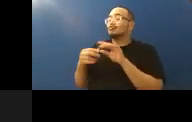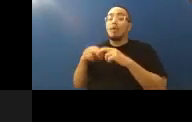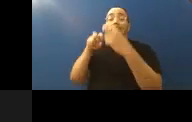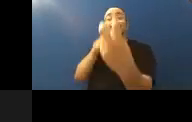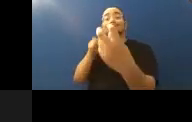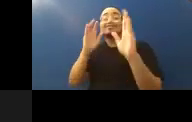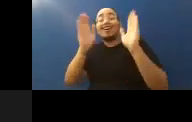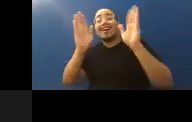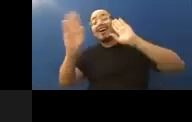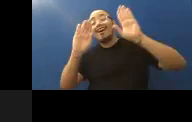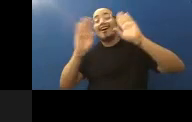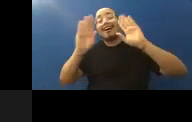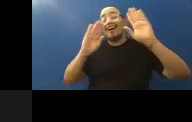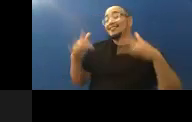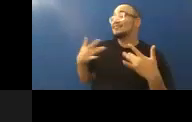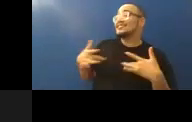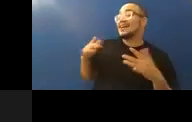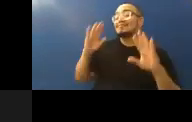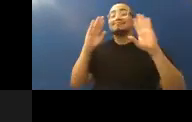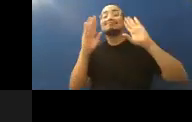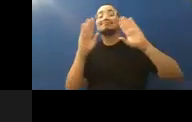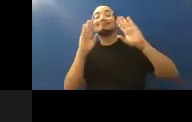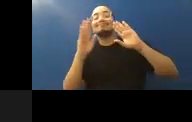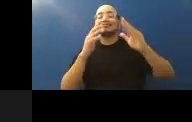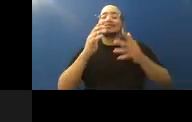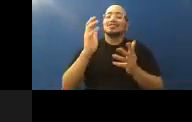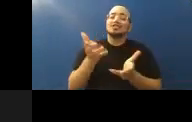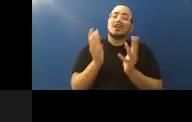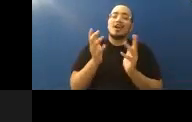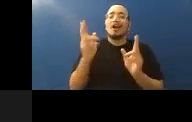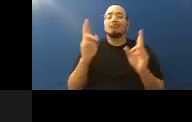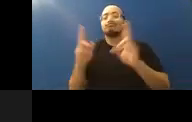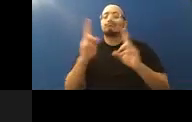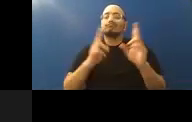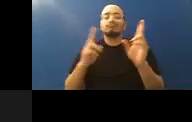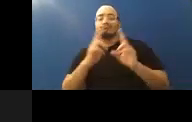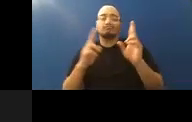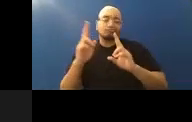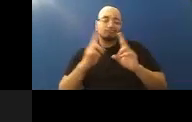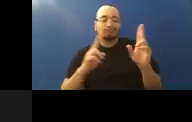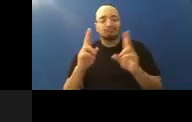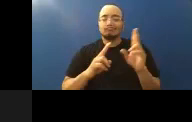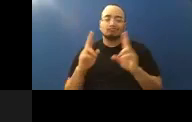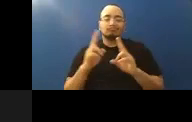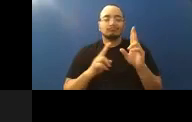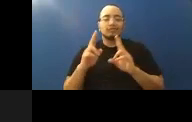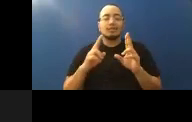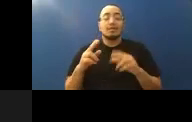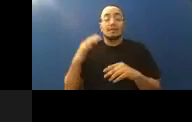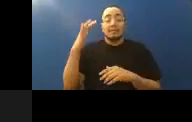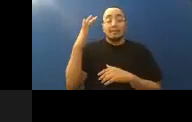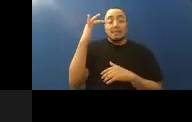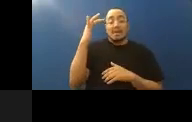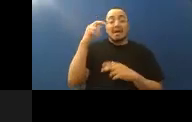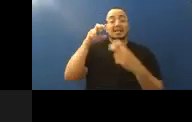know, hey girl, what's up, right? Like, you know, sharing recipes and all that and whatnot, right? But they were sitting outside